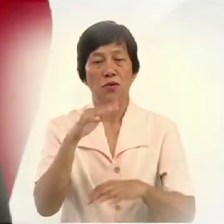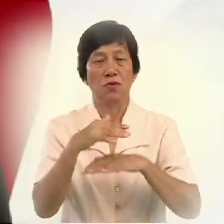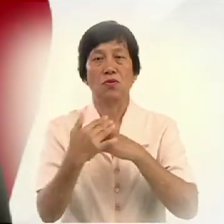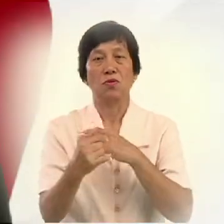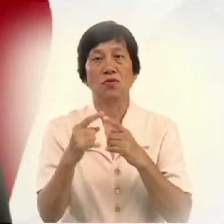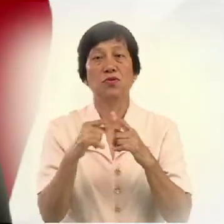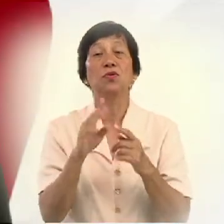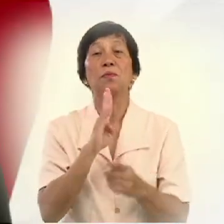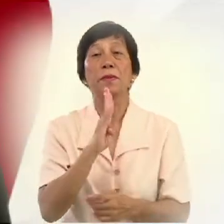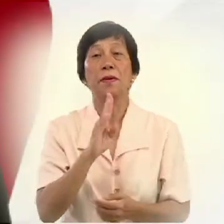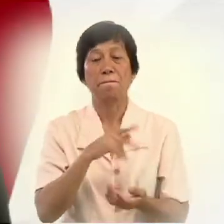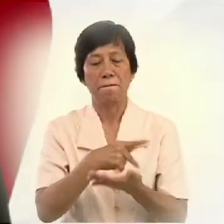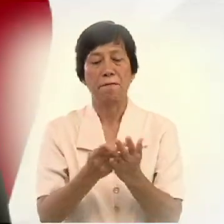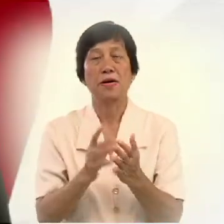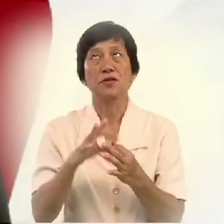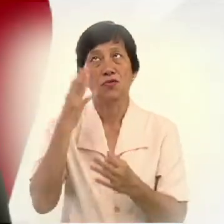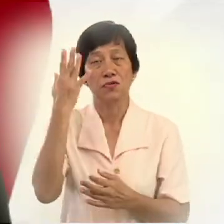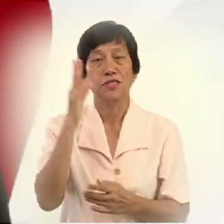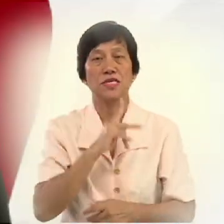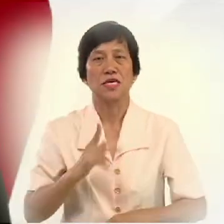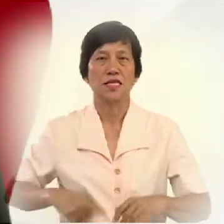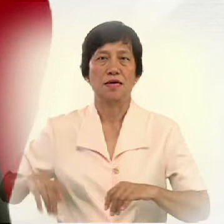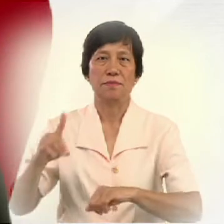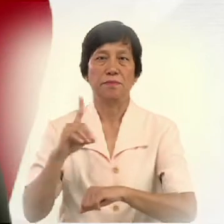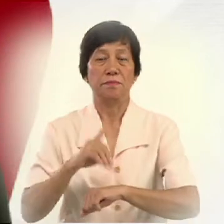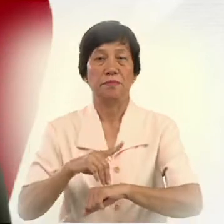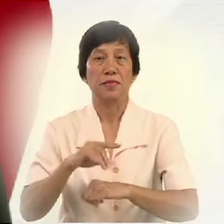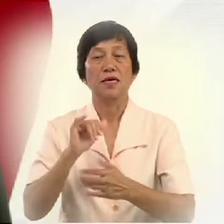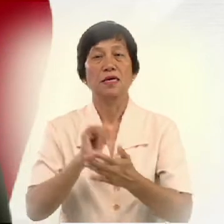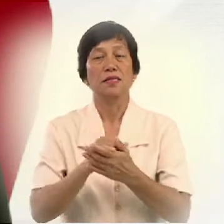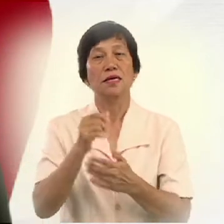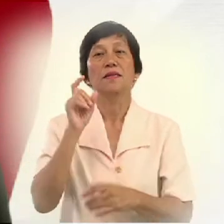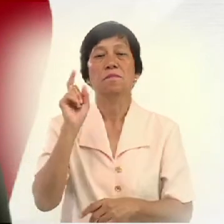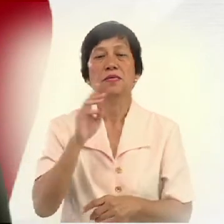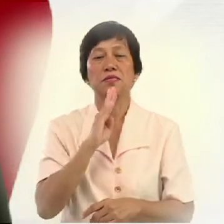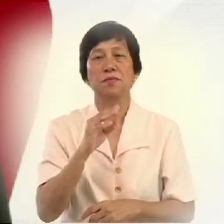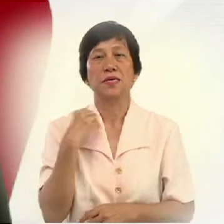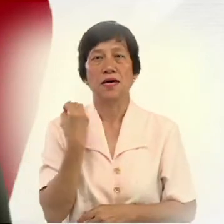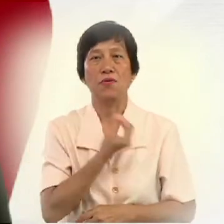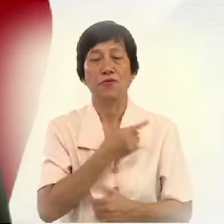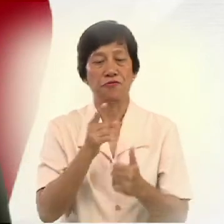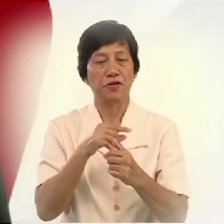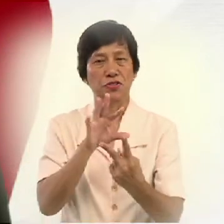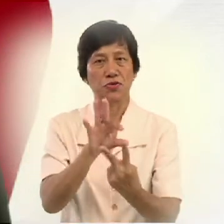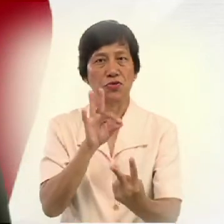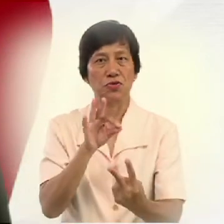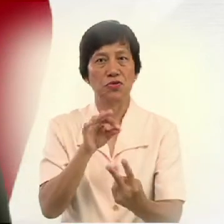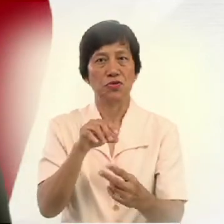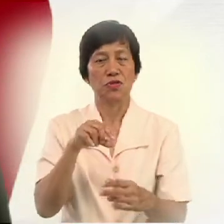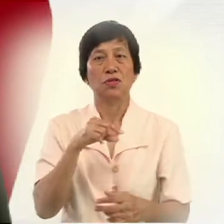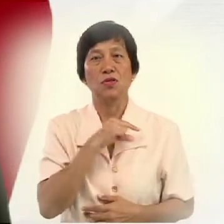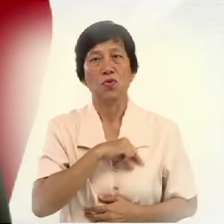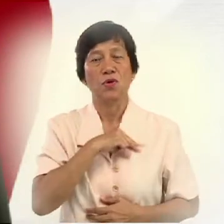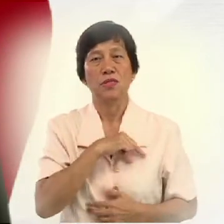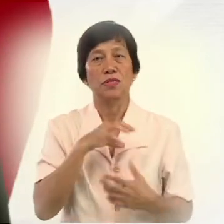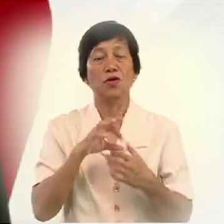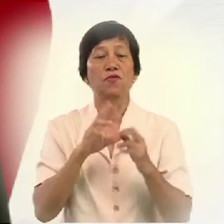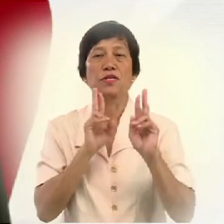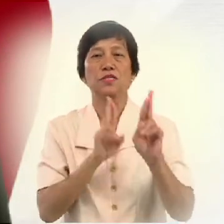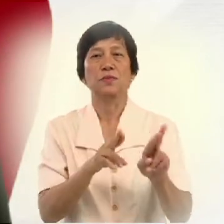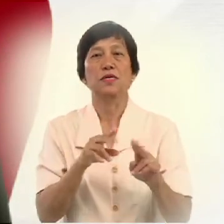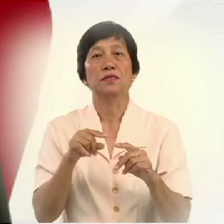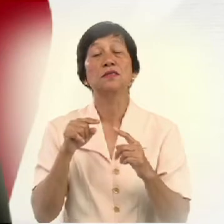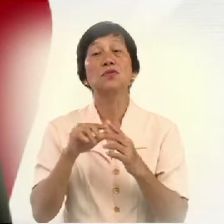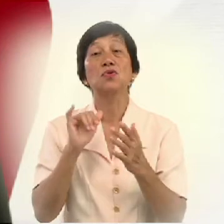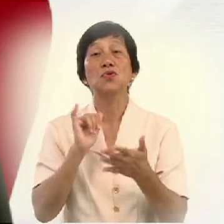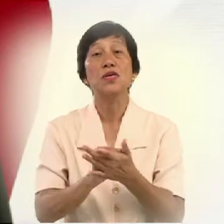We are called to be part of His kingdom. And that should be our priority, the quality of